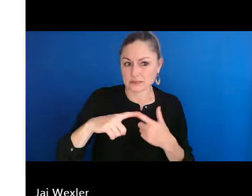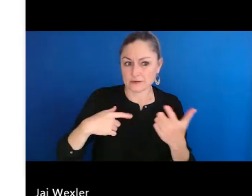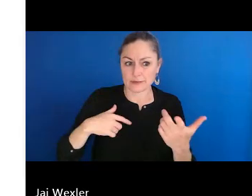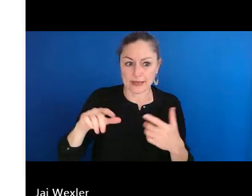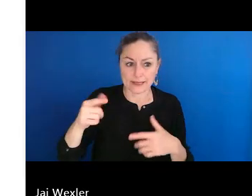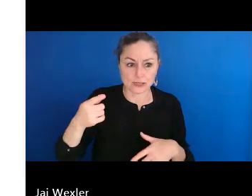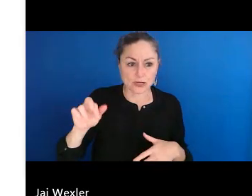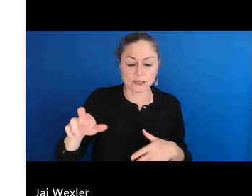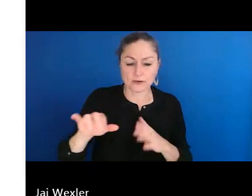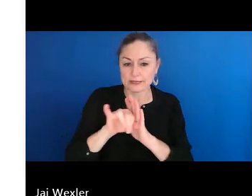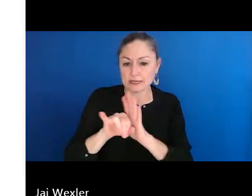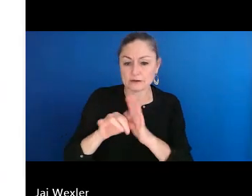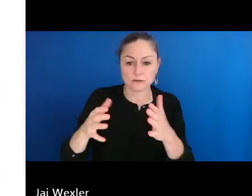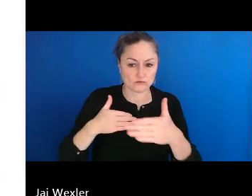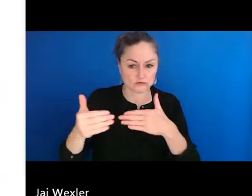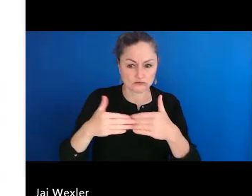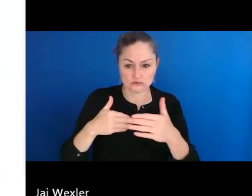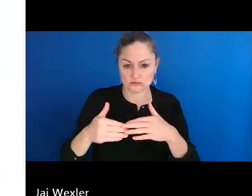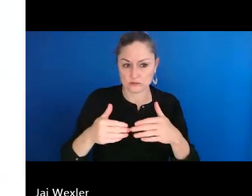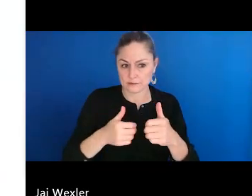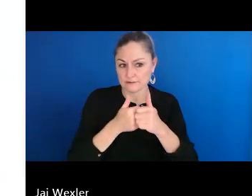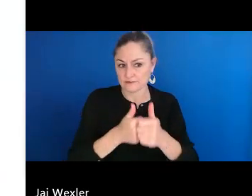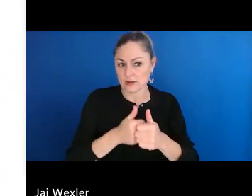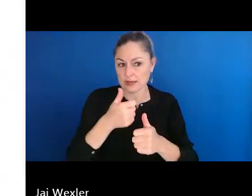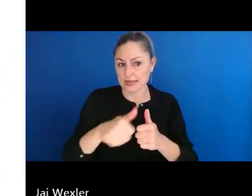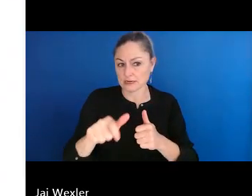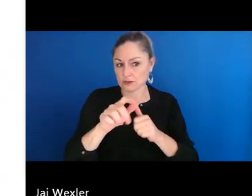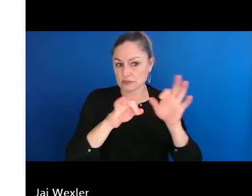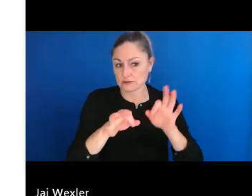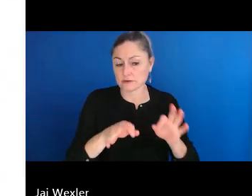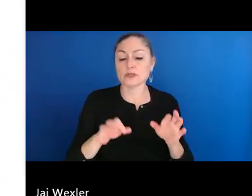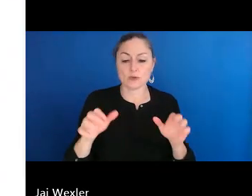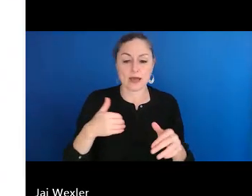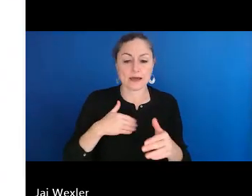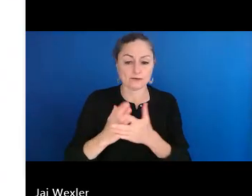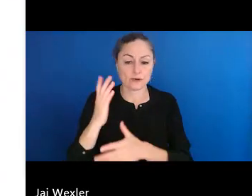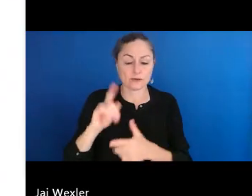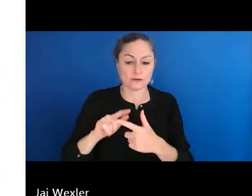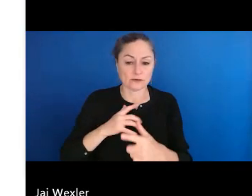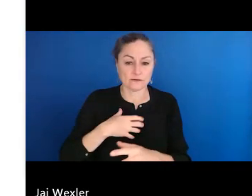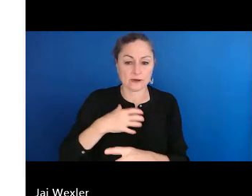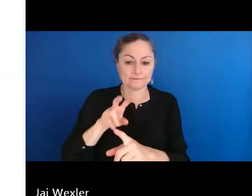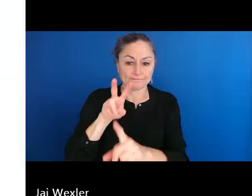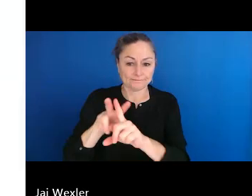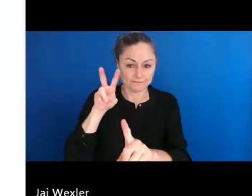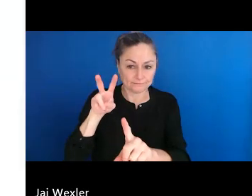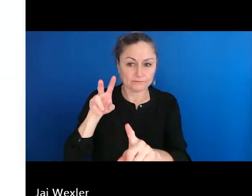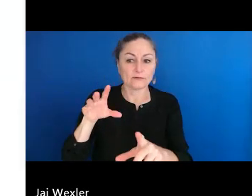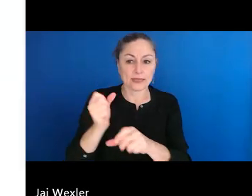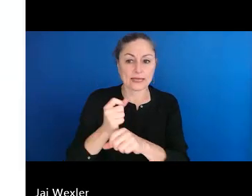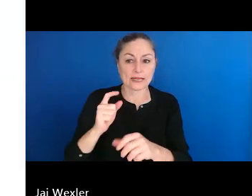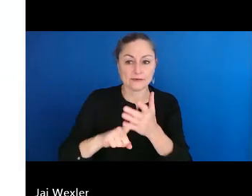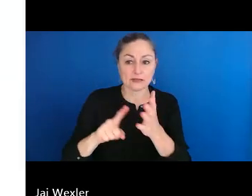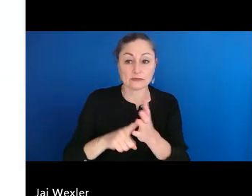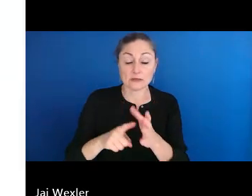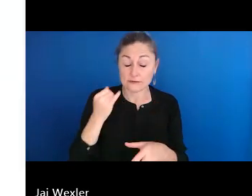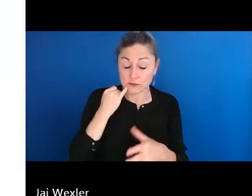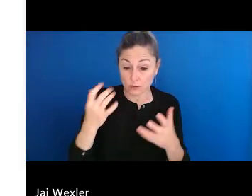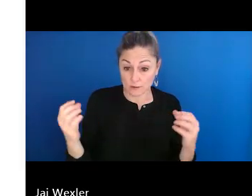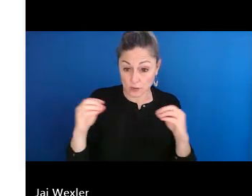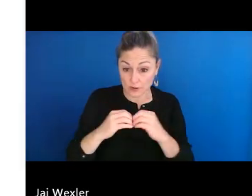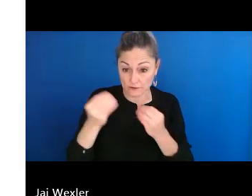of those definitions, you have the right to file a complaint with our agency and get that investigated. If you'd like more information on that,